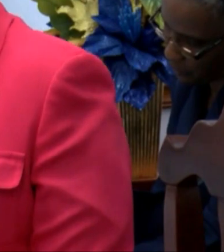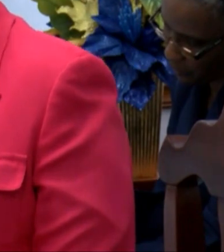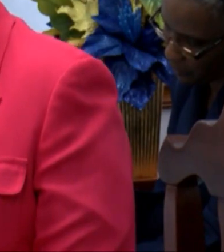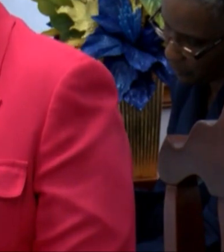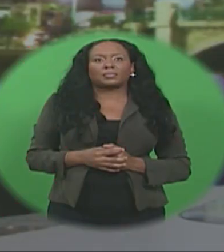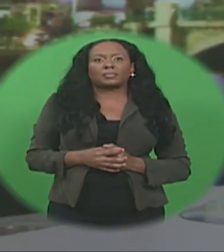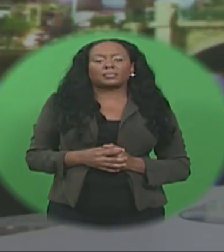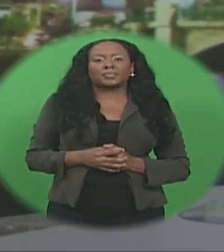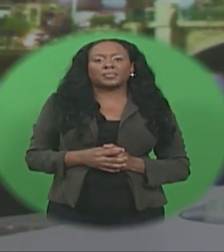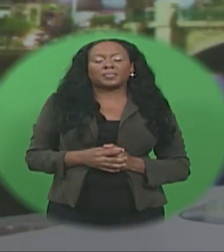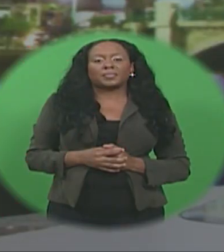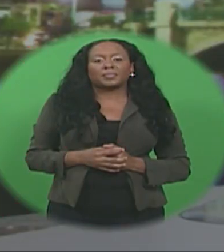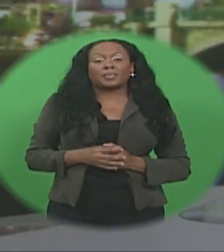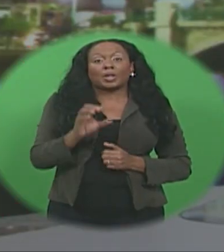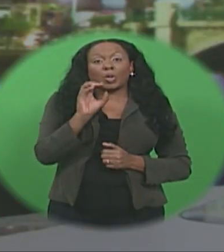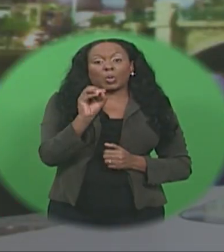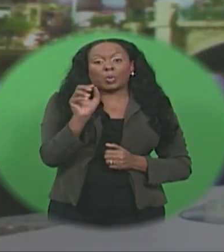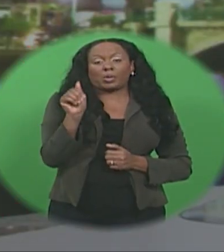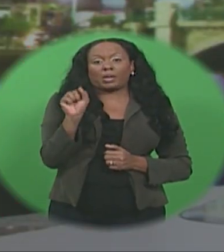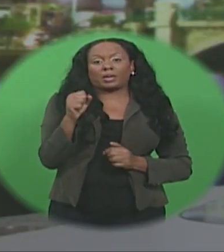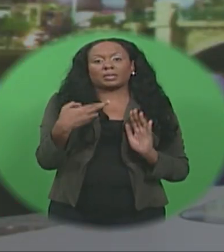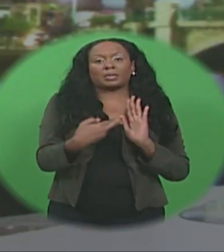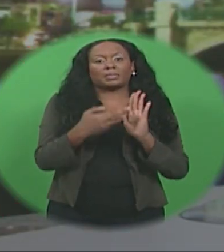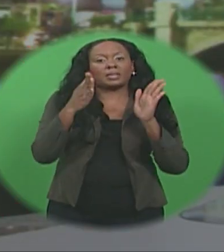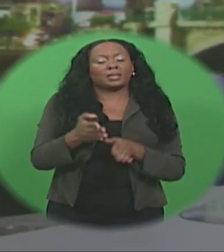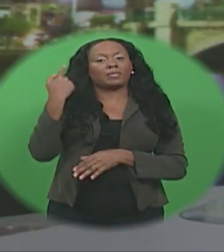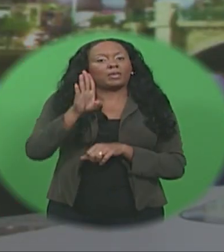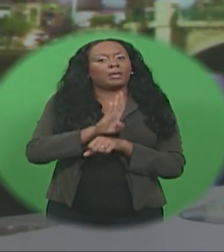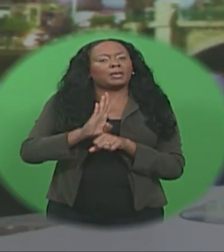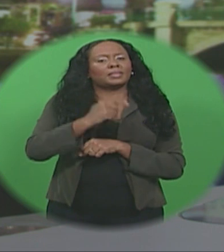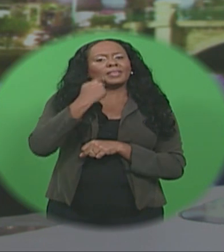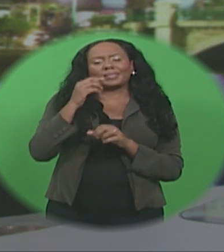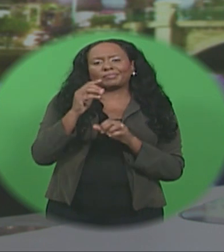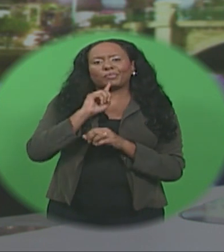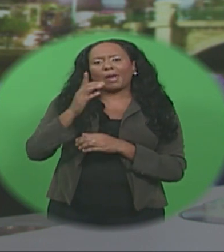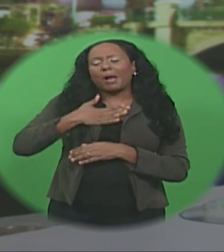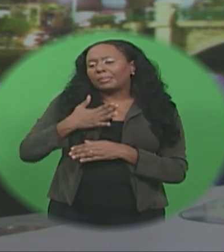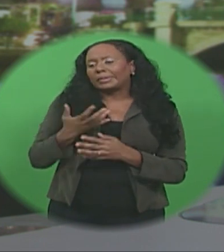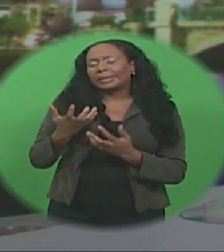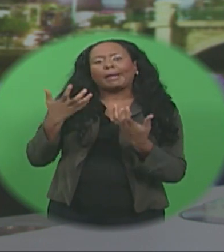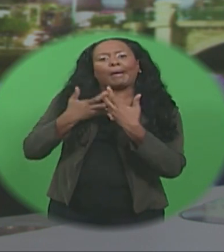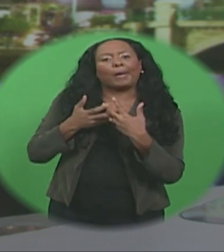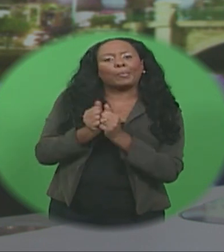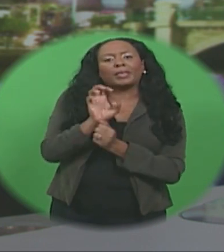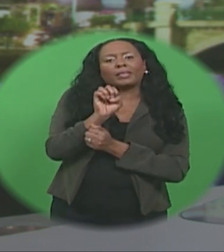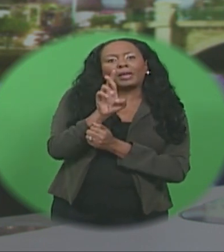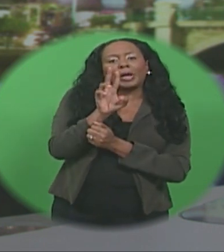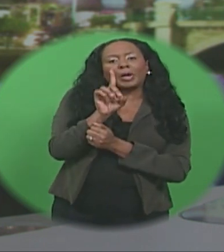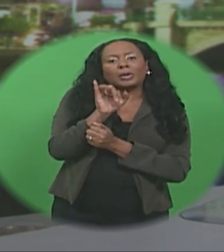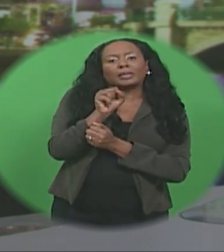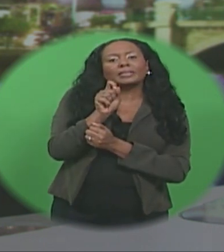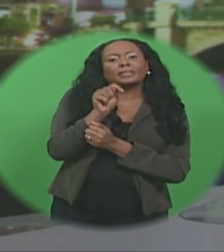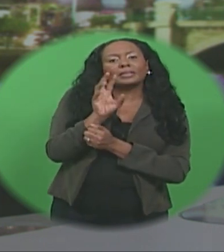see the best practices. OAS representative to Barbados, Francis McBarnett, says the organization is happy to partner